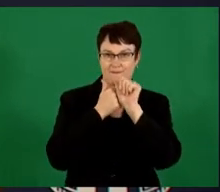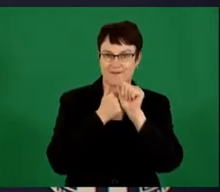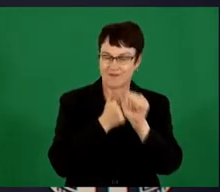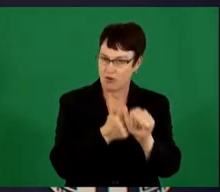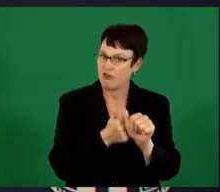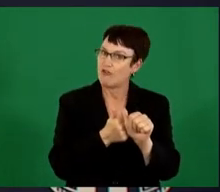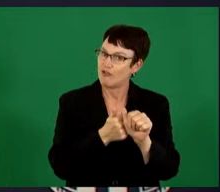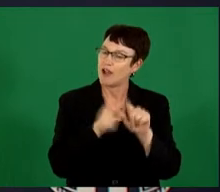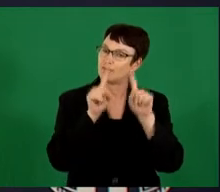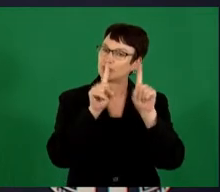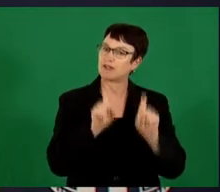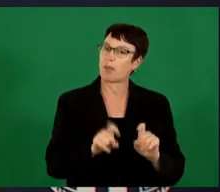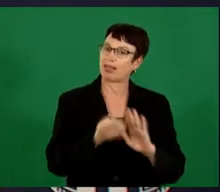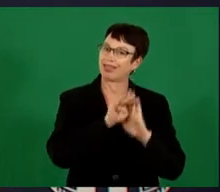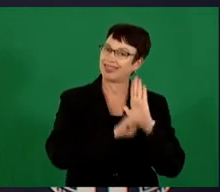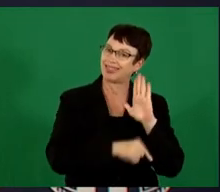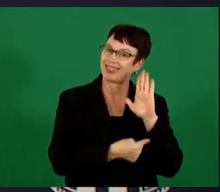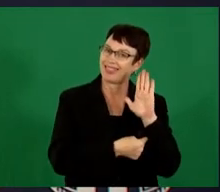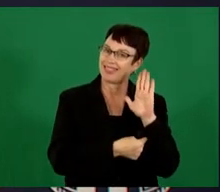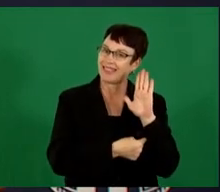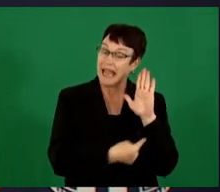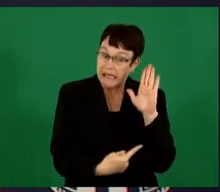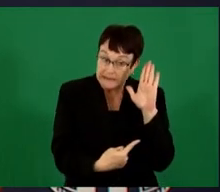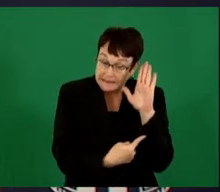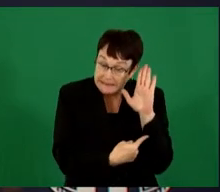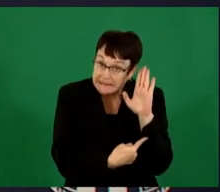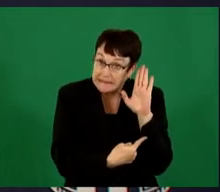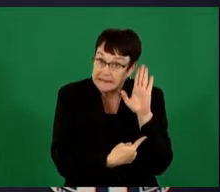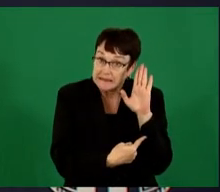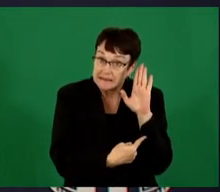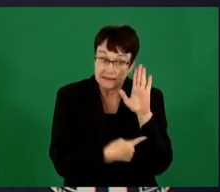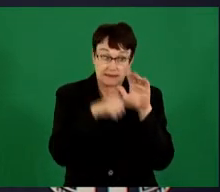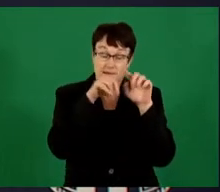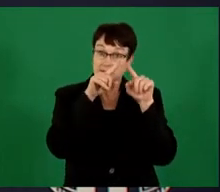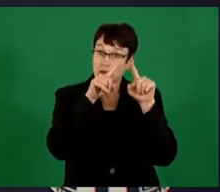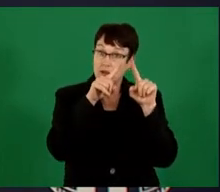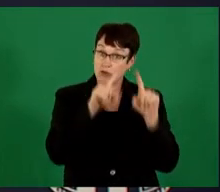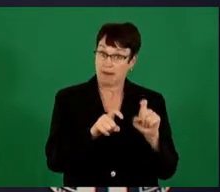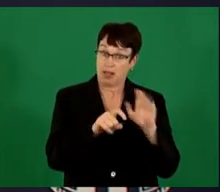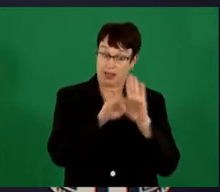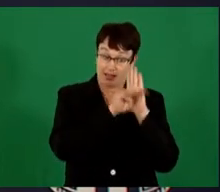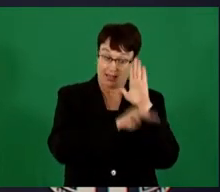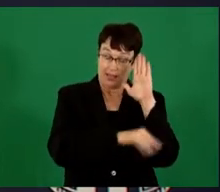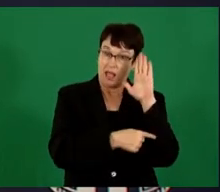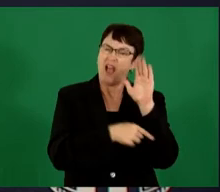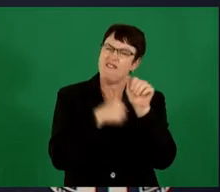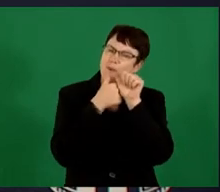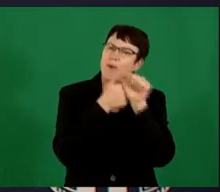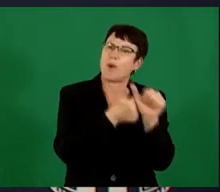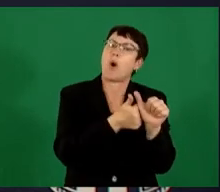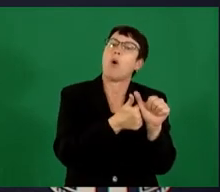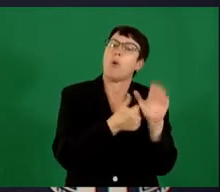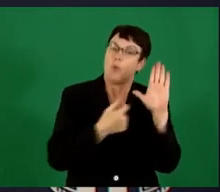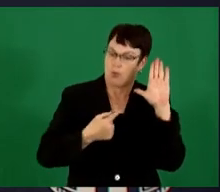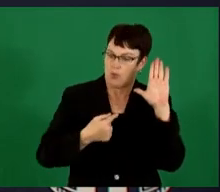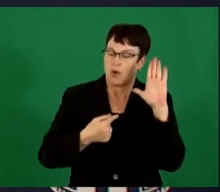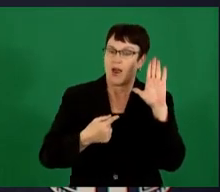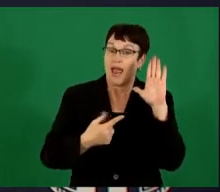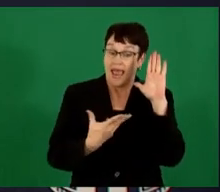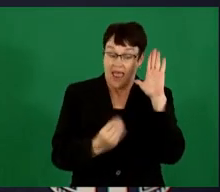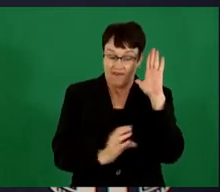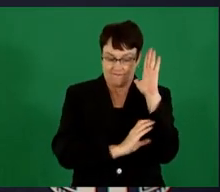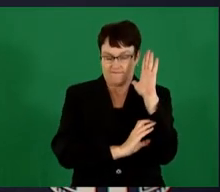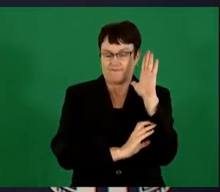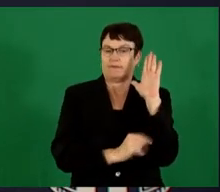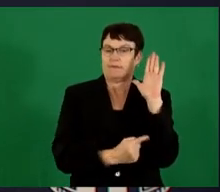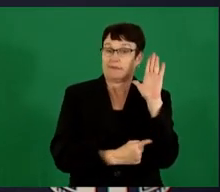with them from those constitutional principles on which the constitution was based, there was a principle that